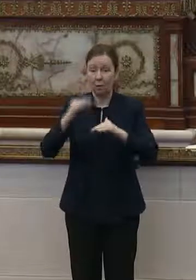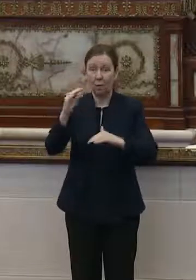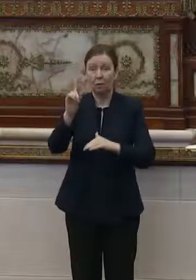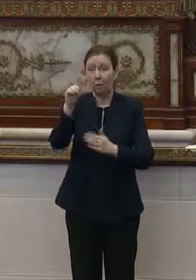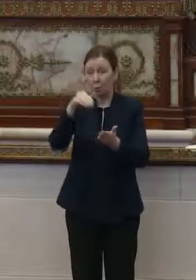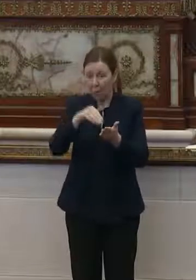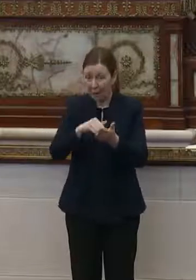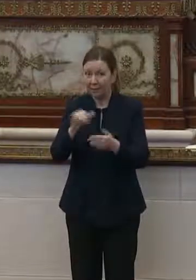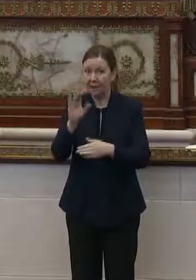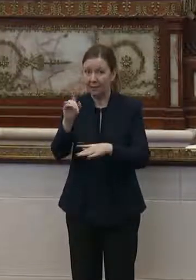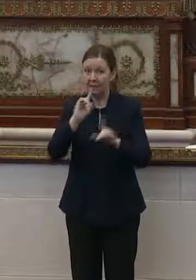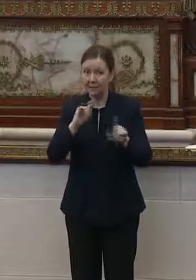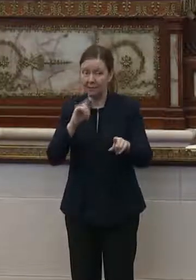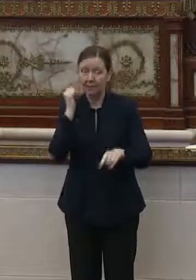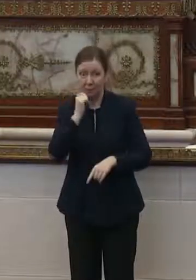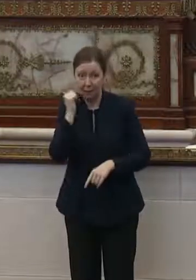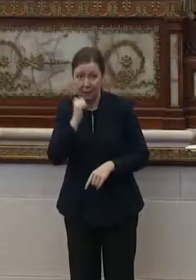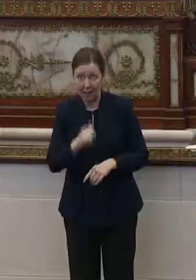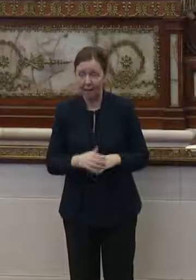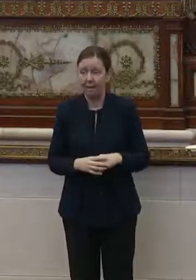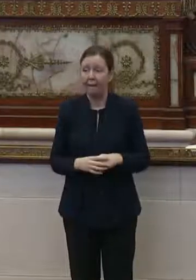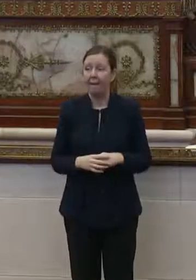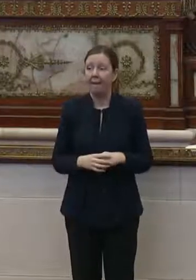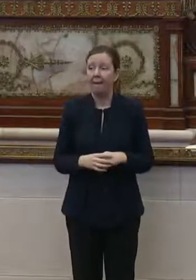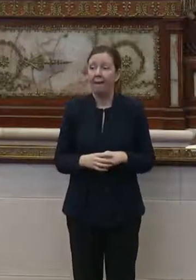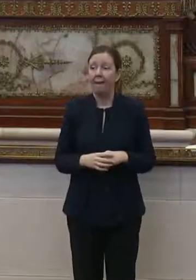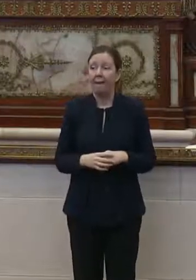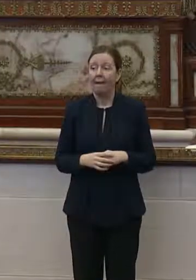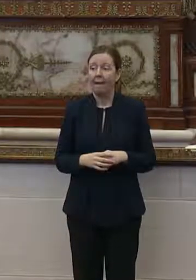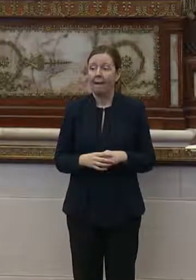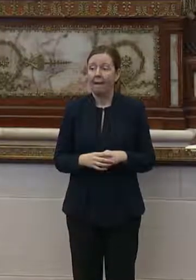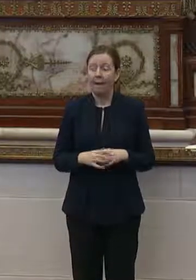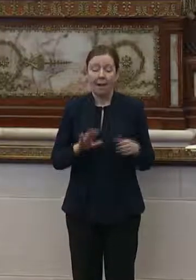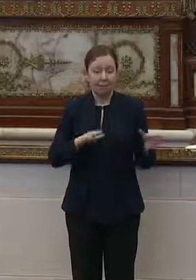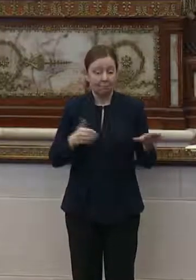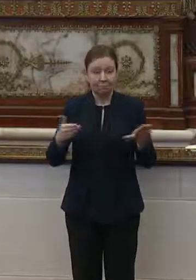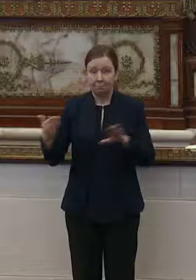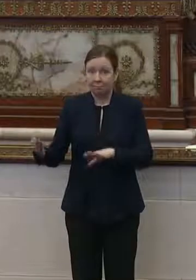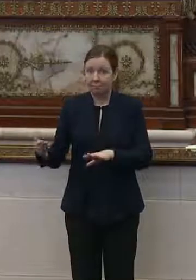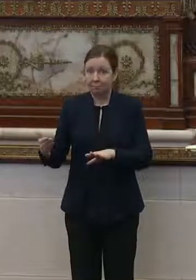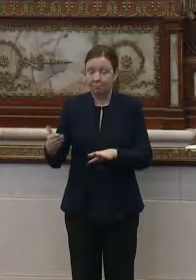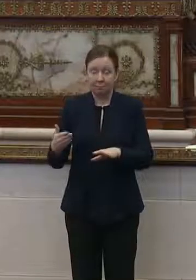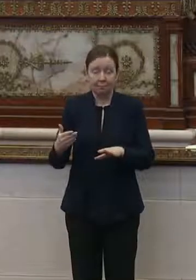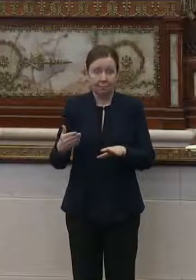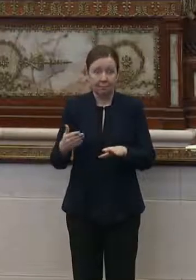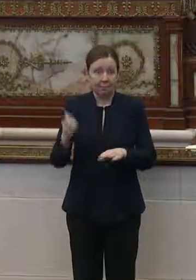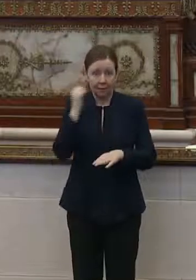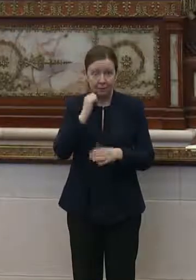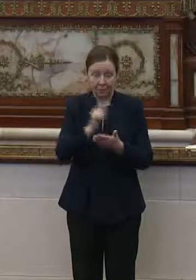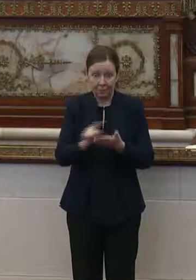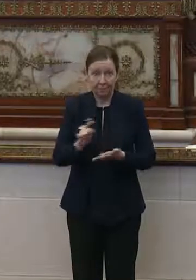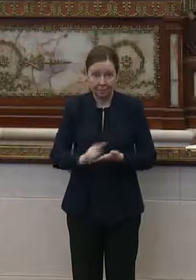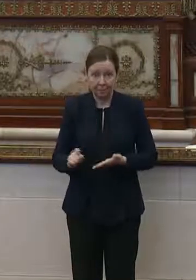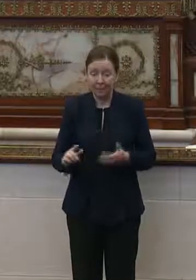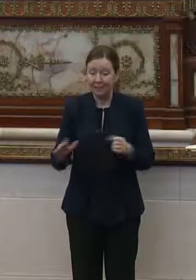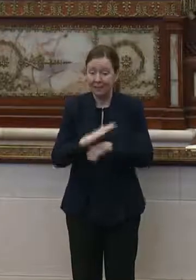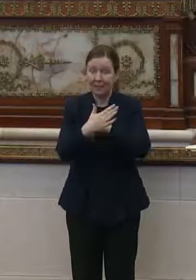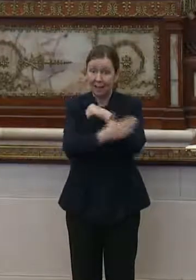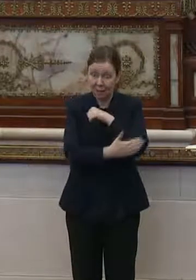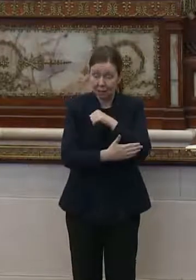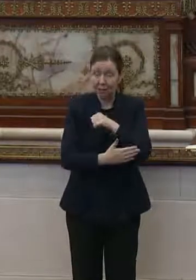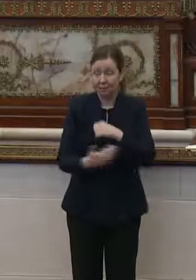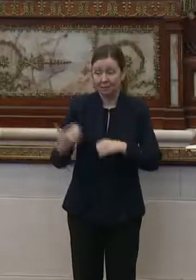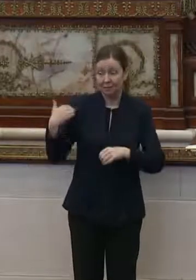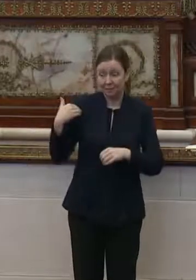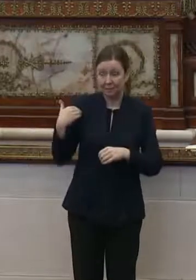cases reported per day, and when more than 100 Philadelphia residents were dying each week of the infection. The entire nation was and is